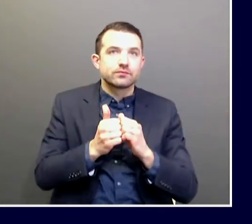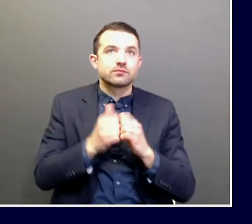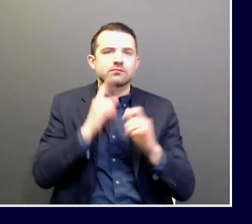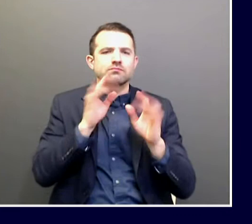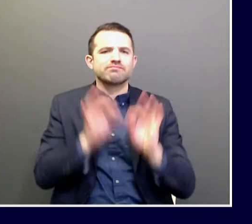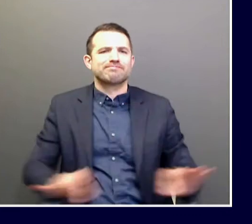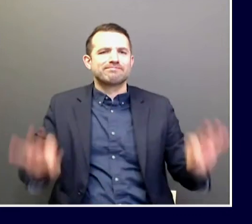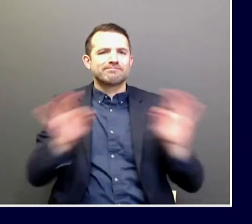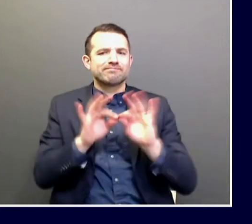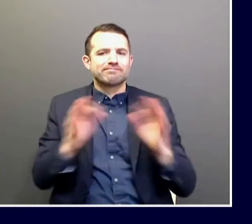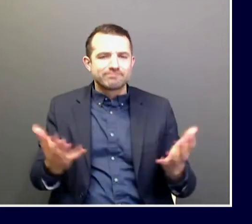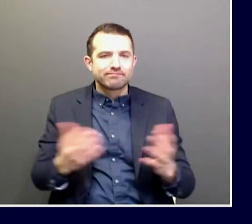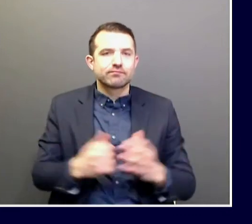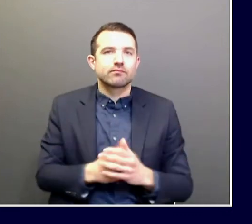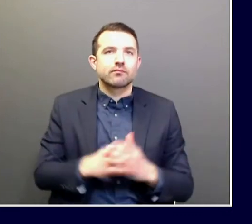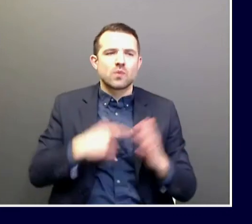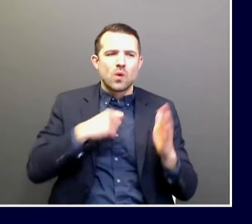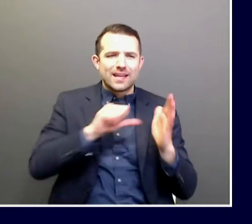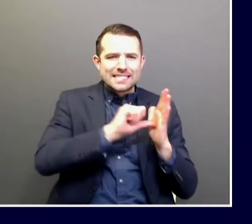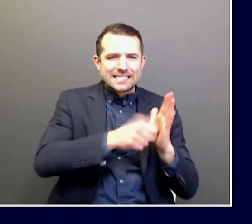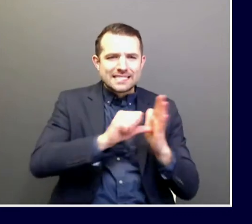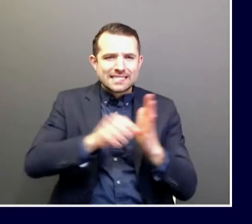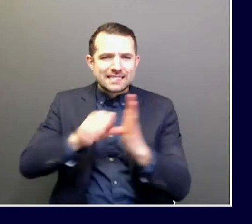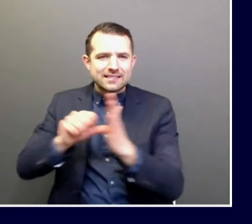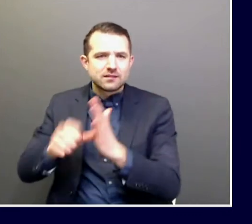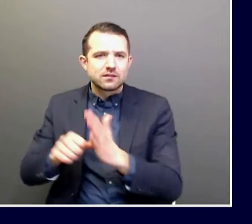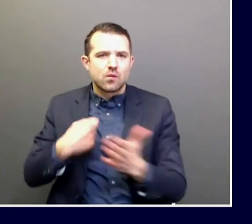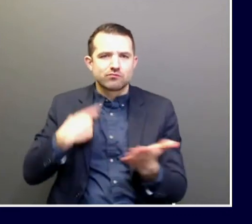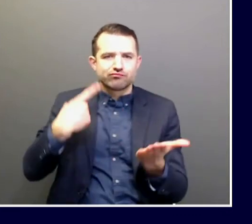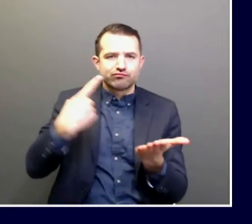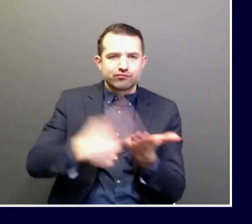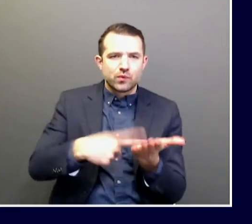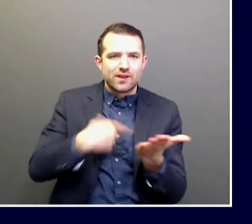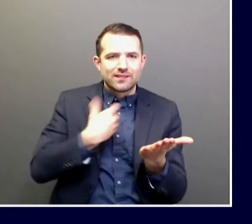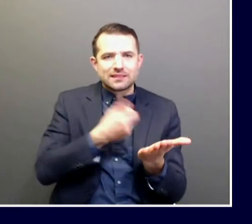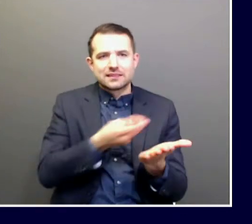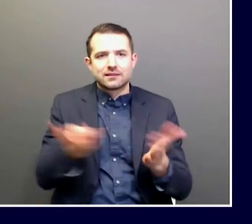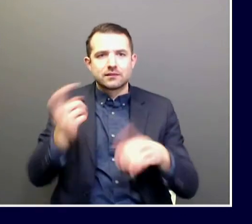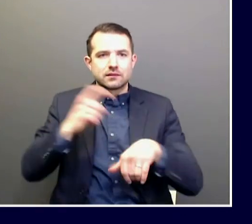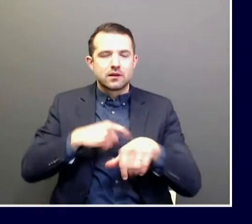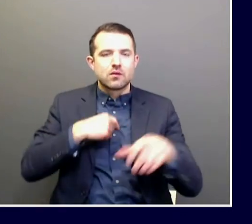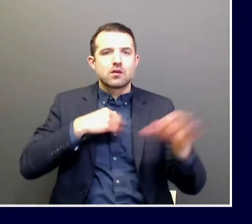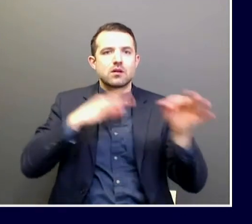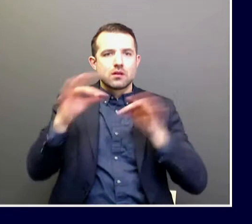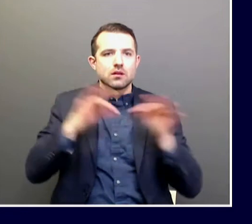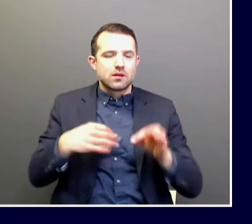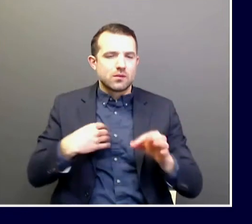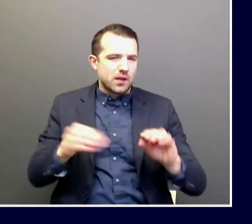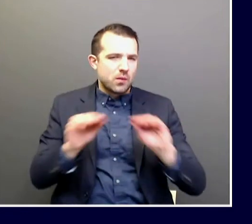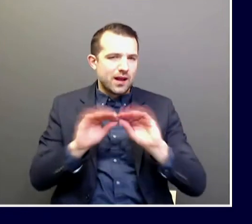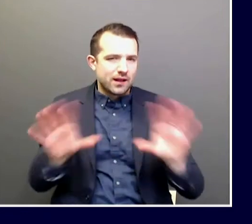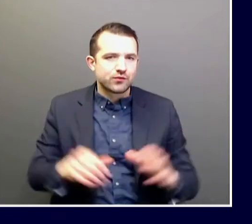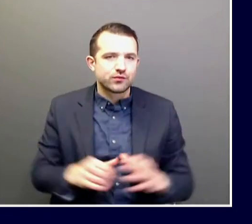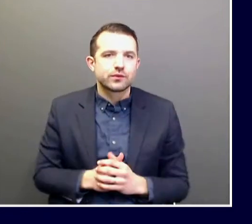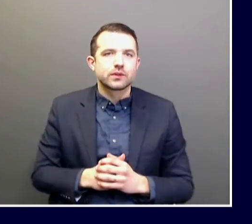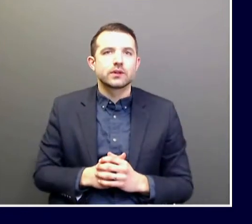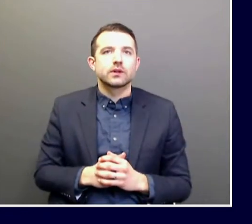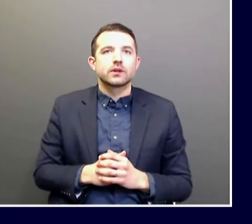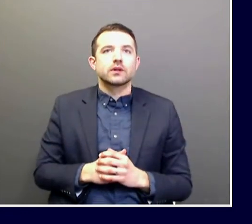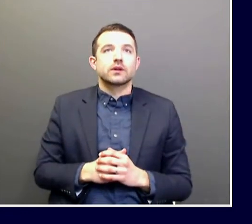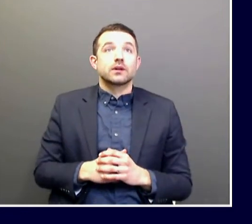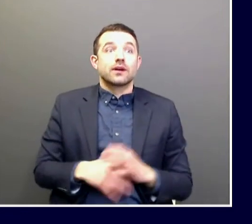these meetings, that this change away from case investigation is part of a broader